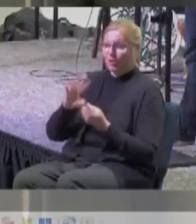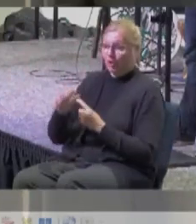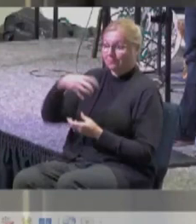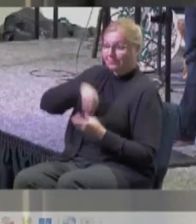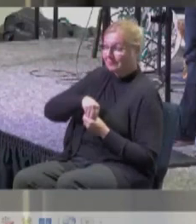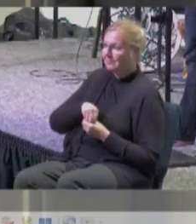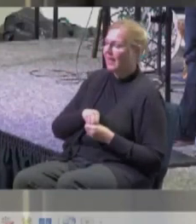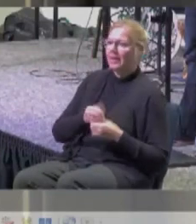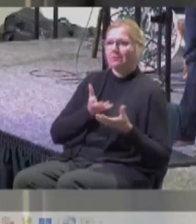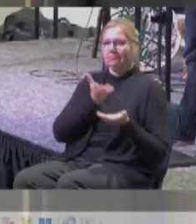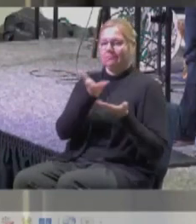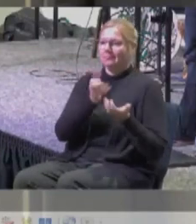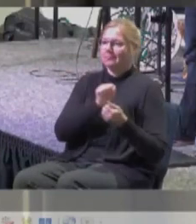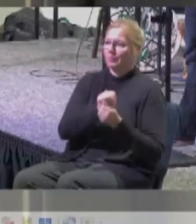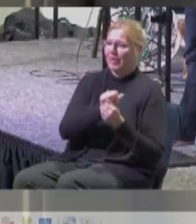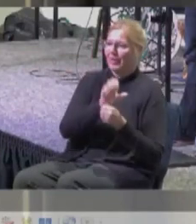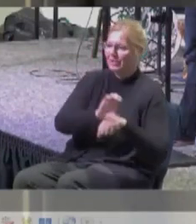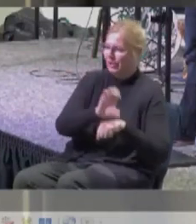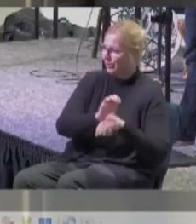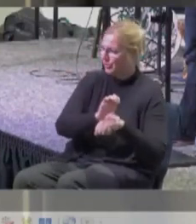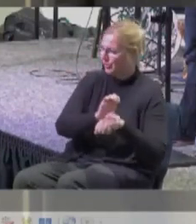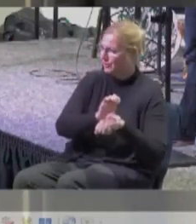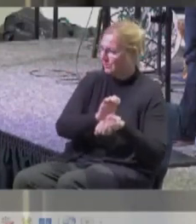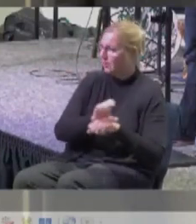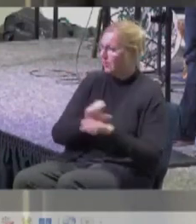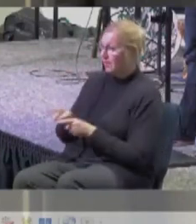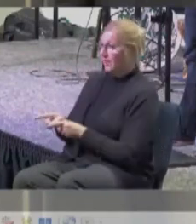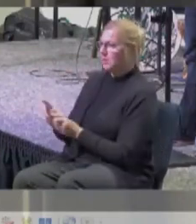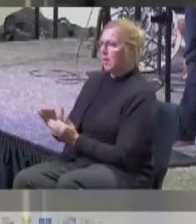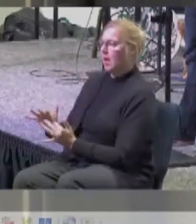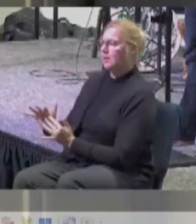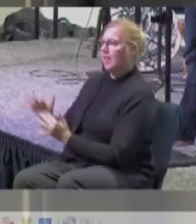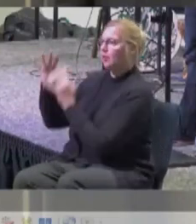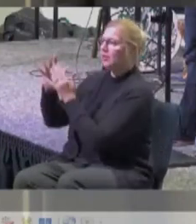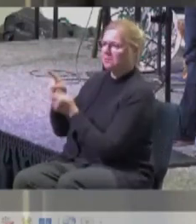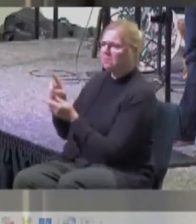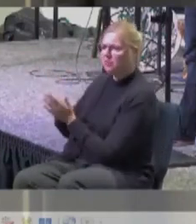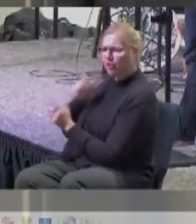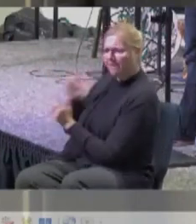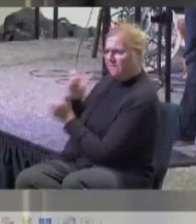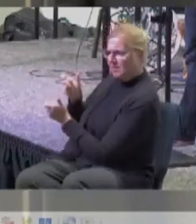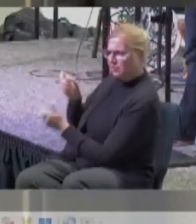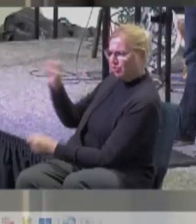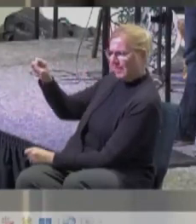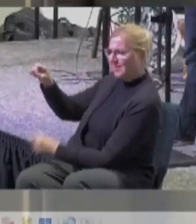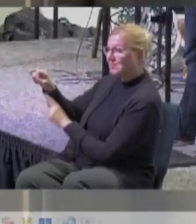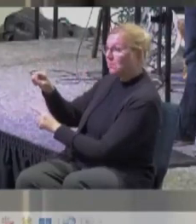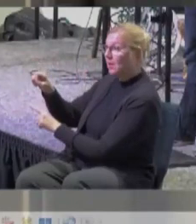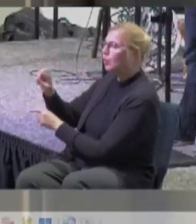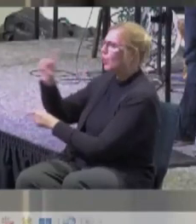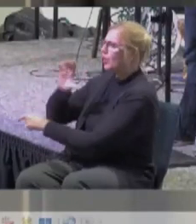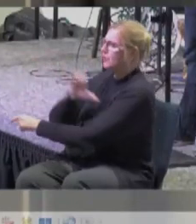church. Acceleration strategies may very often disempower people.